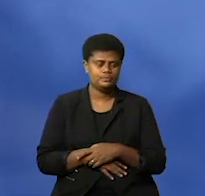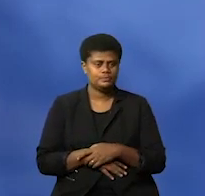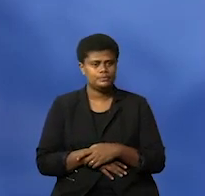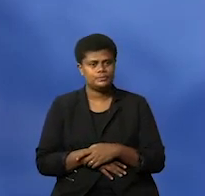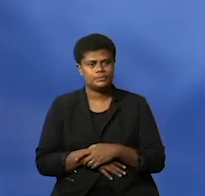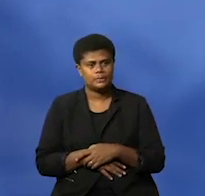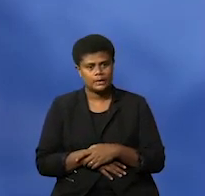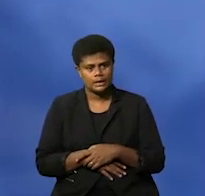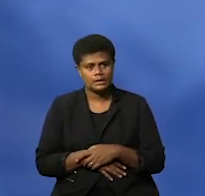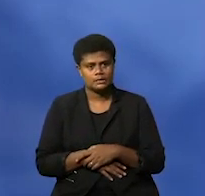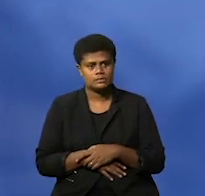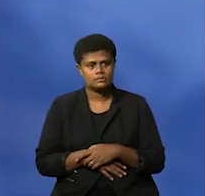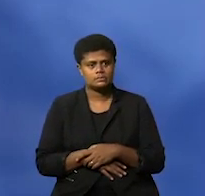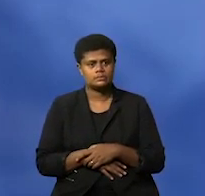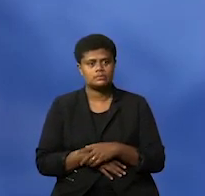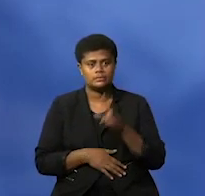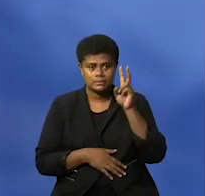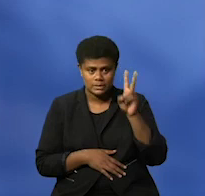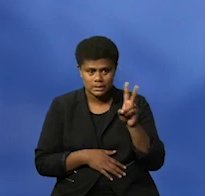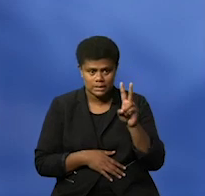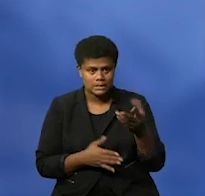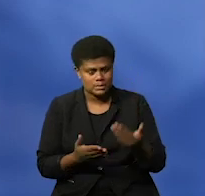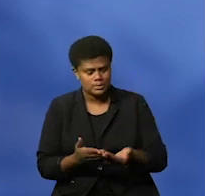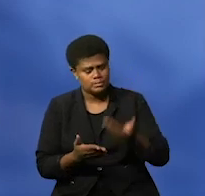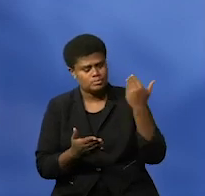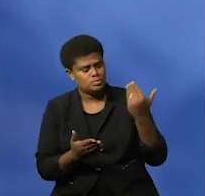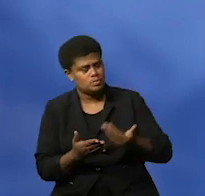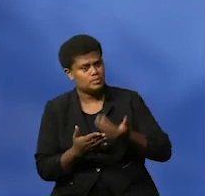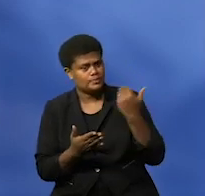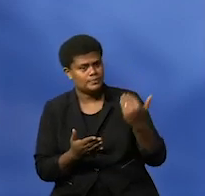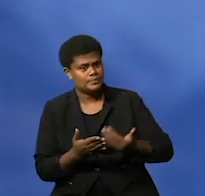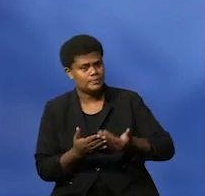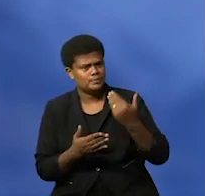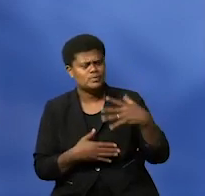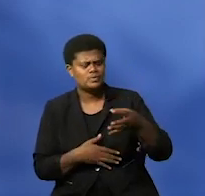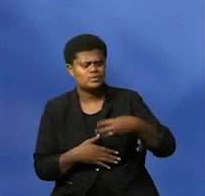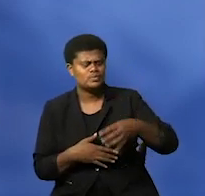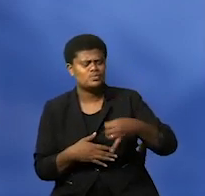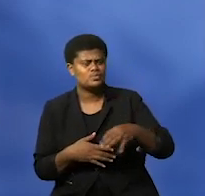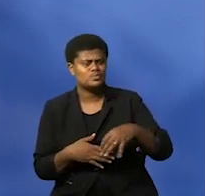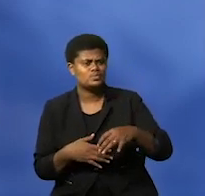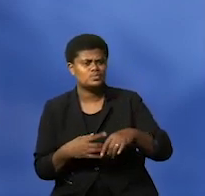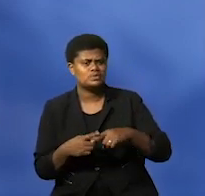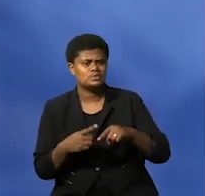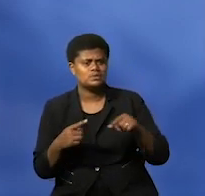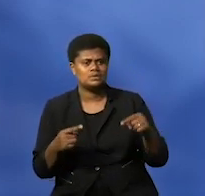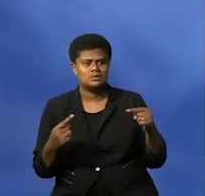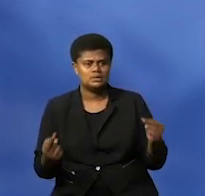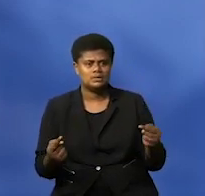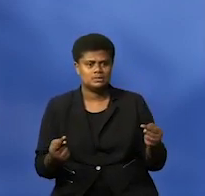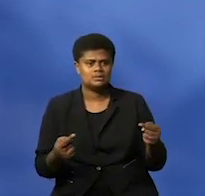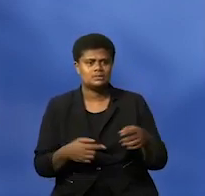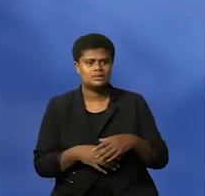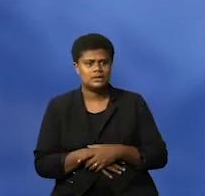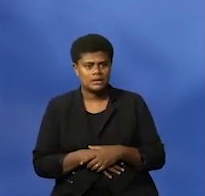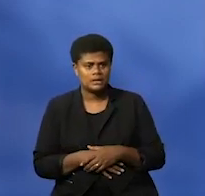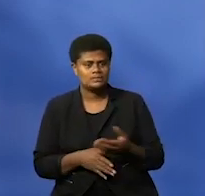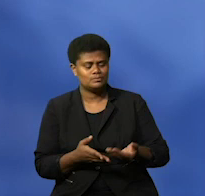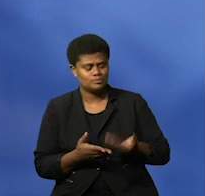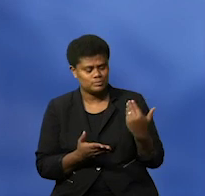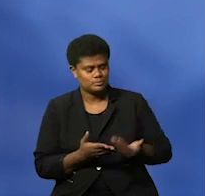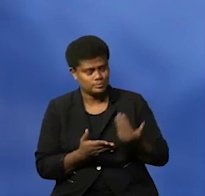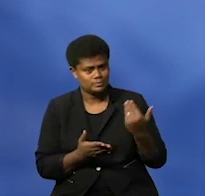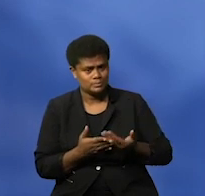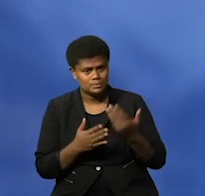indicates the removal of those things that are being shaken as of things that are made, that the things which cannot be shaken